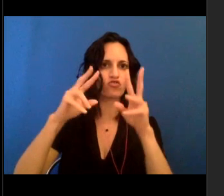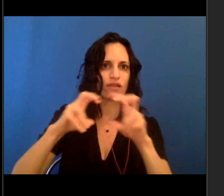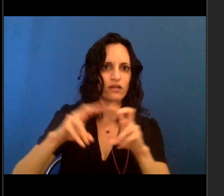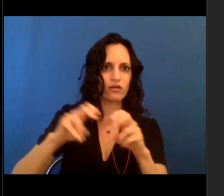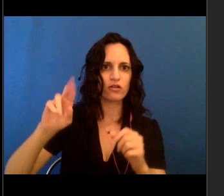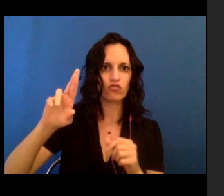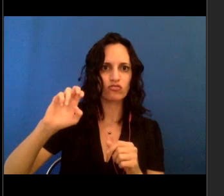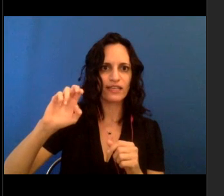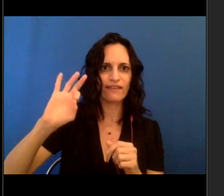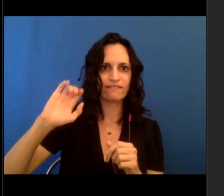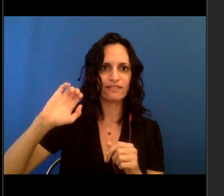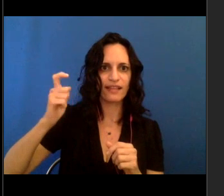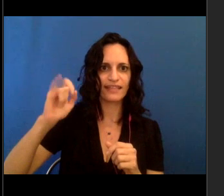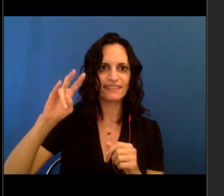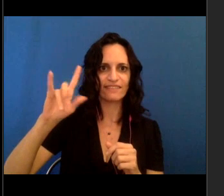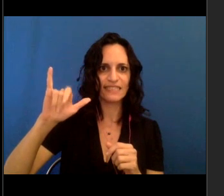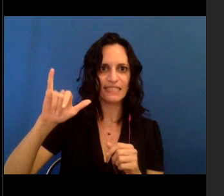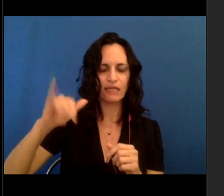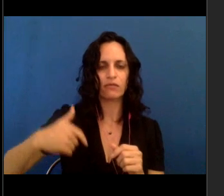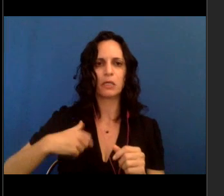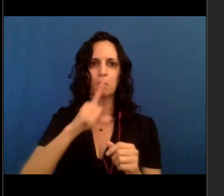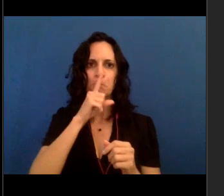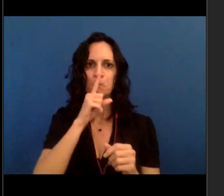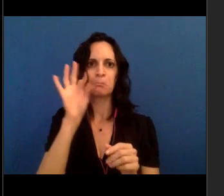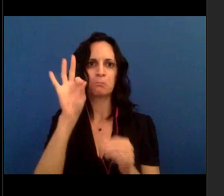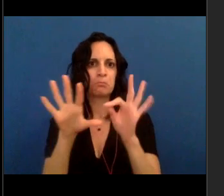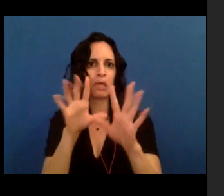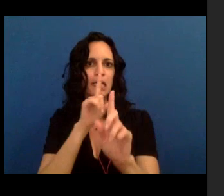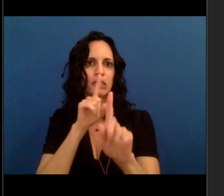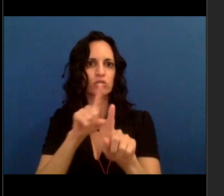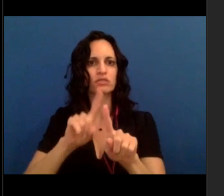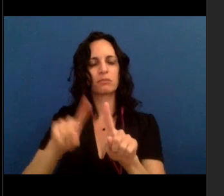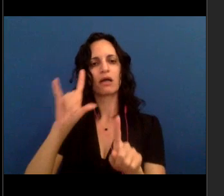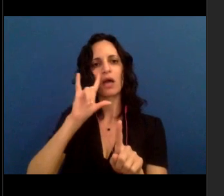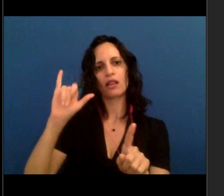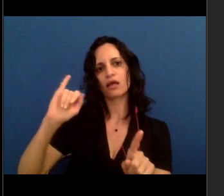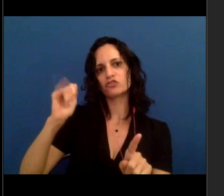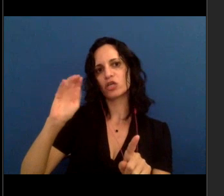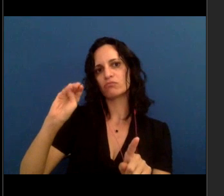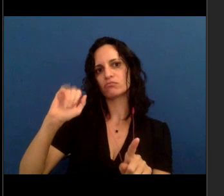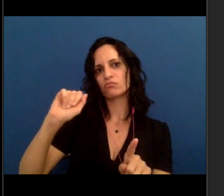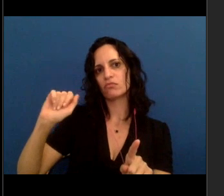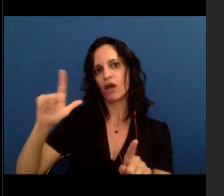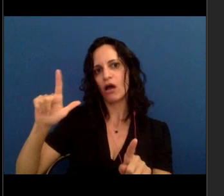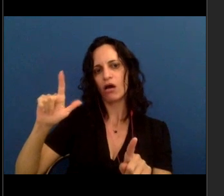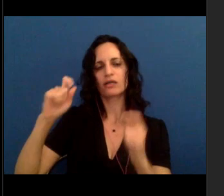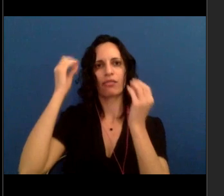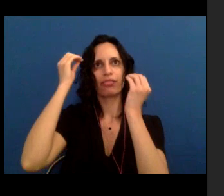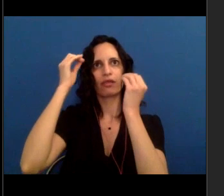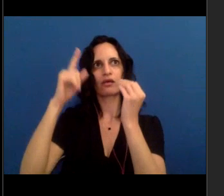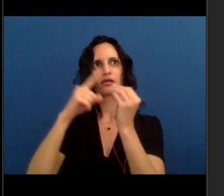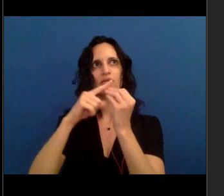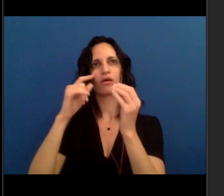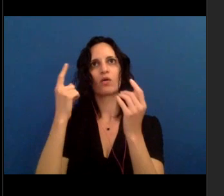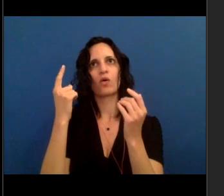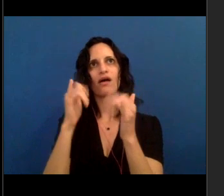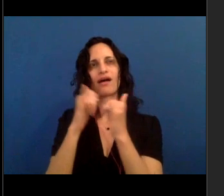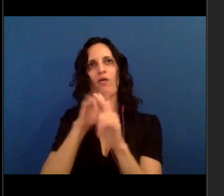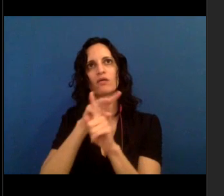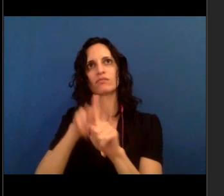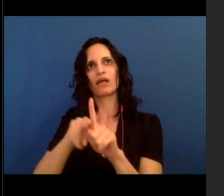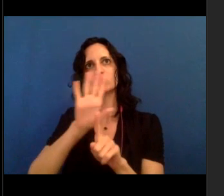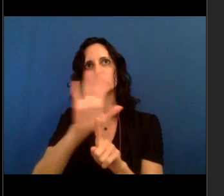answers, but similar to Jamal's presentation, you can be thinking about what are the answers for your own department or program? And if you don't